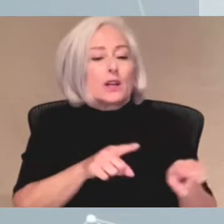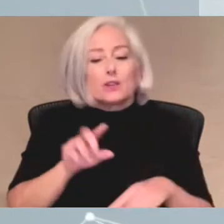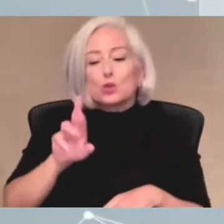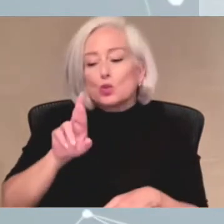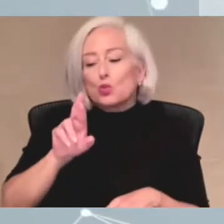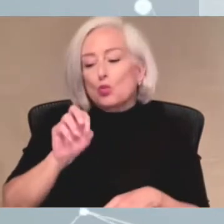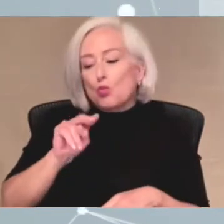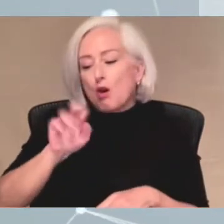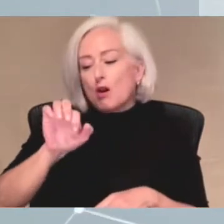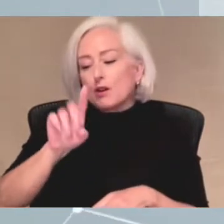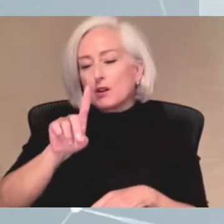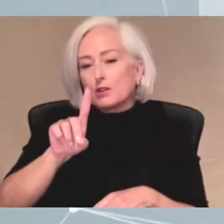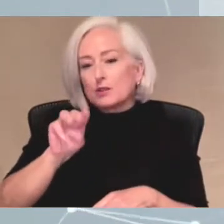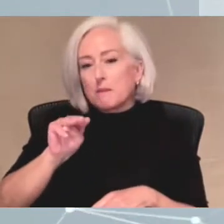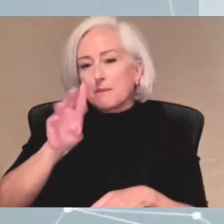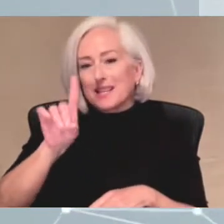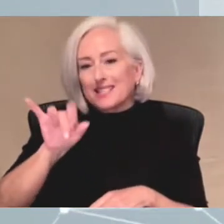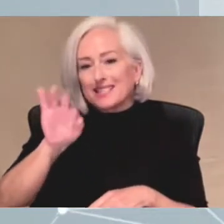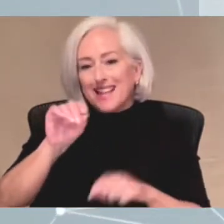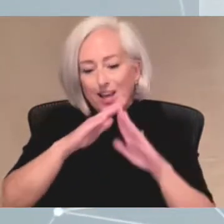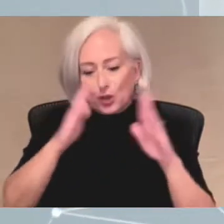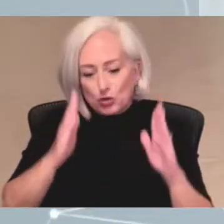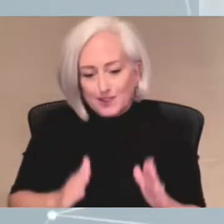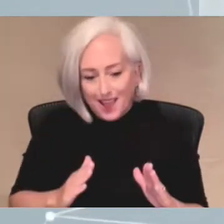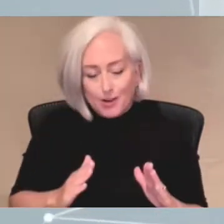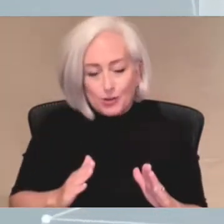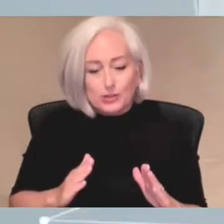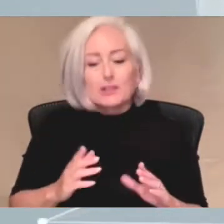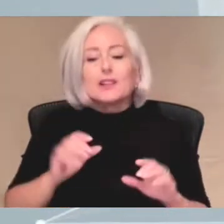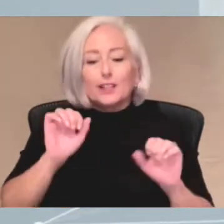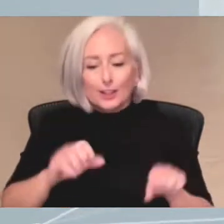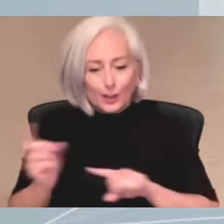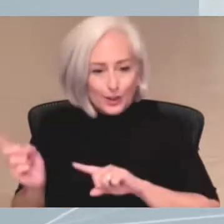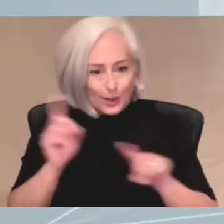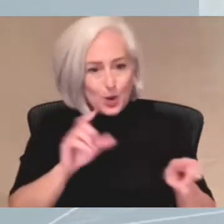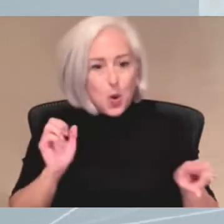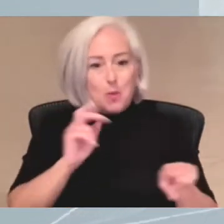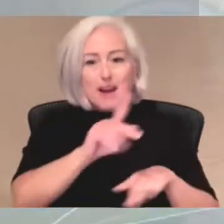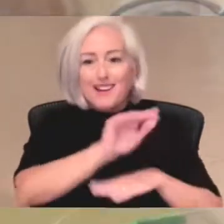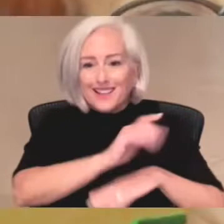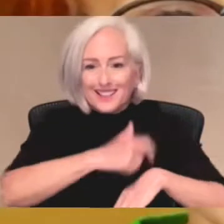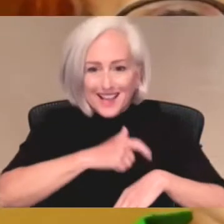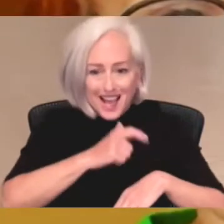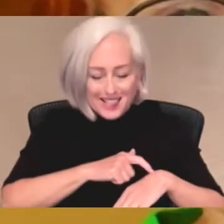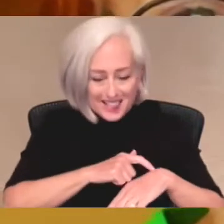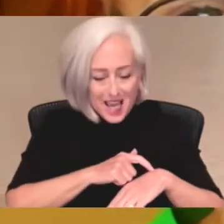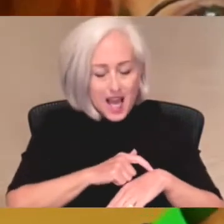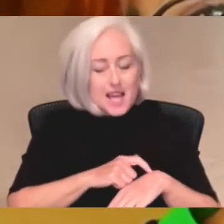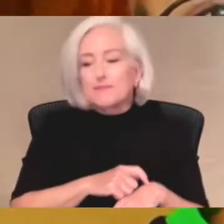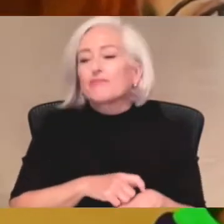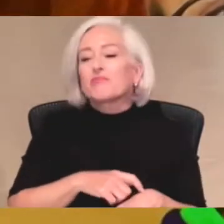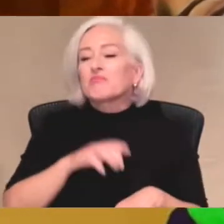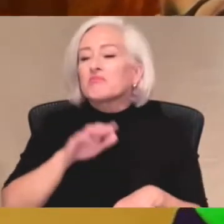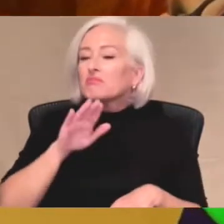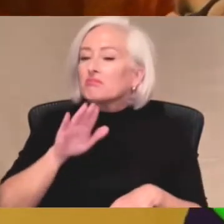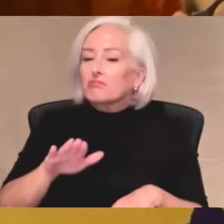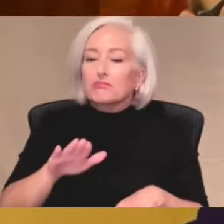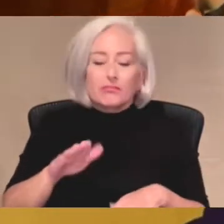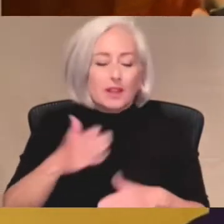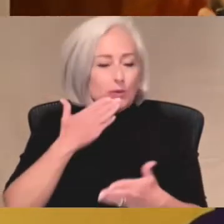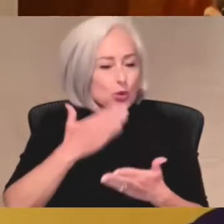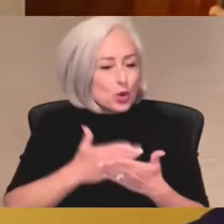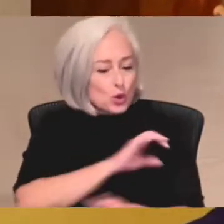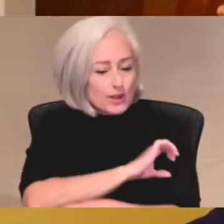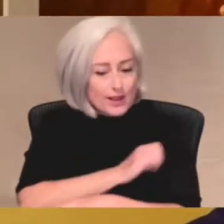overnight. Roma maintained great energy. His numbers were steady all through it. He never